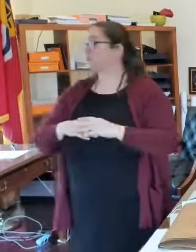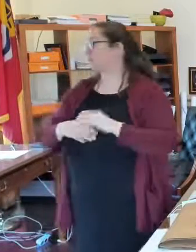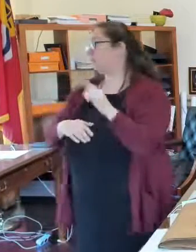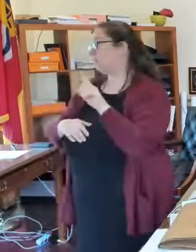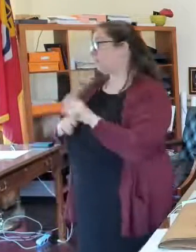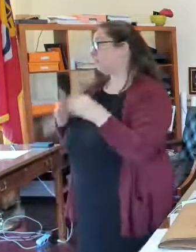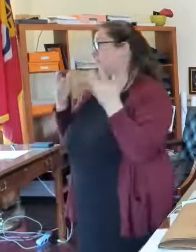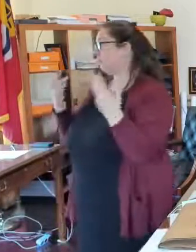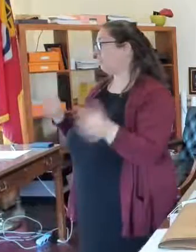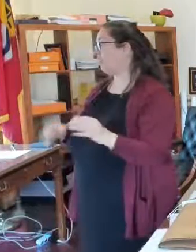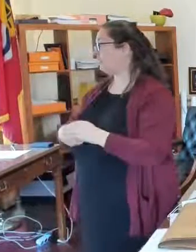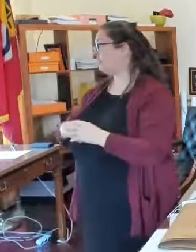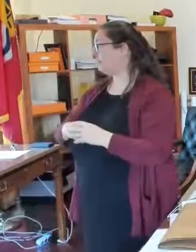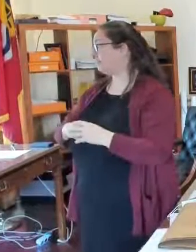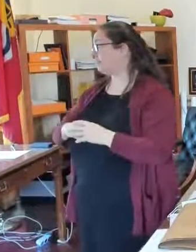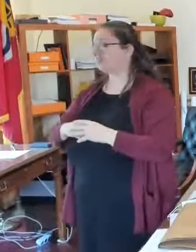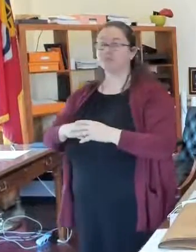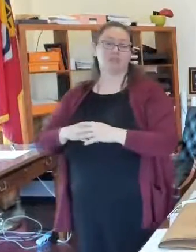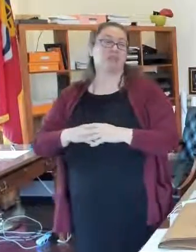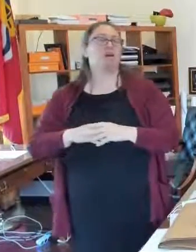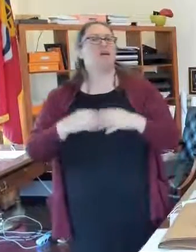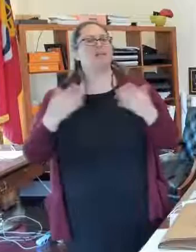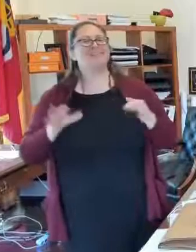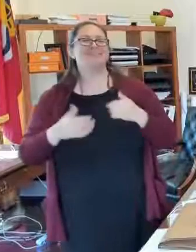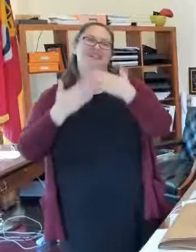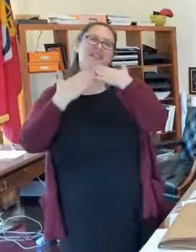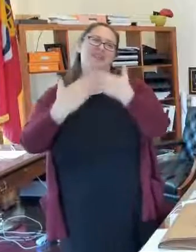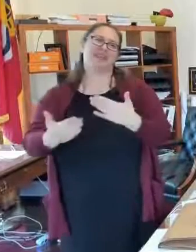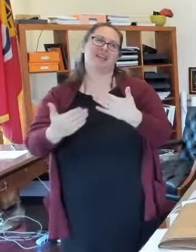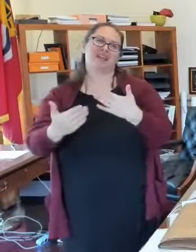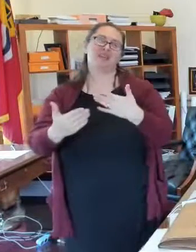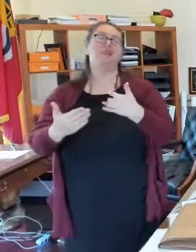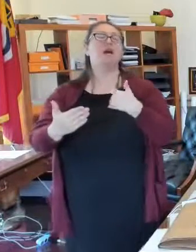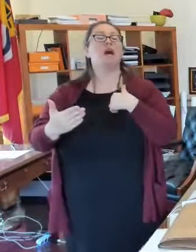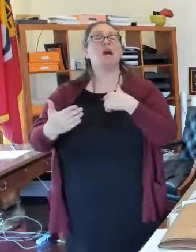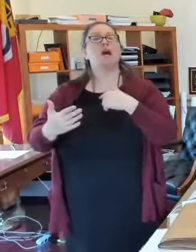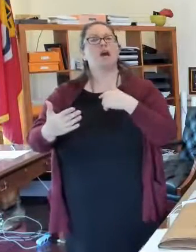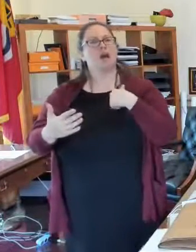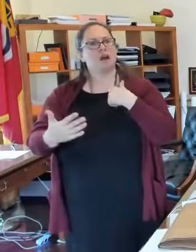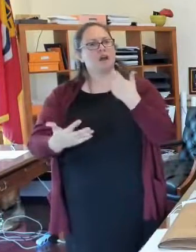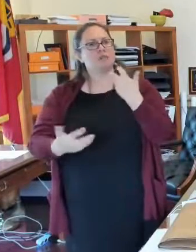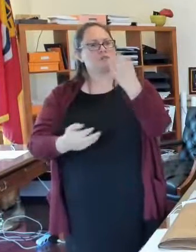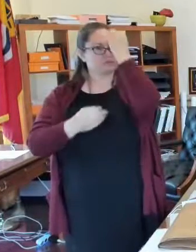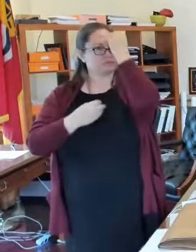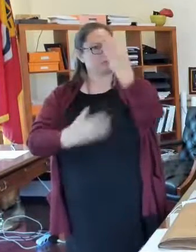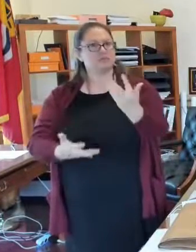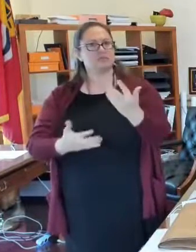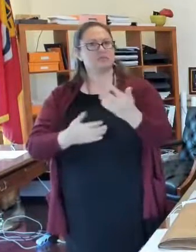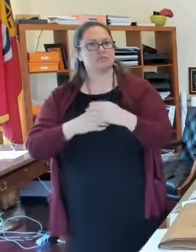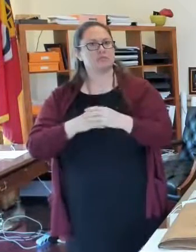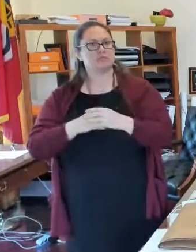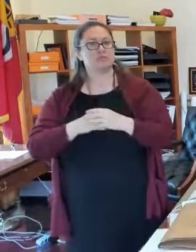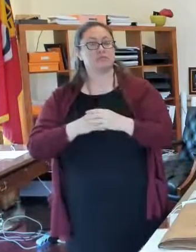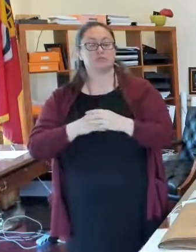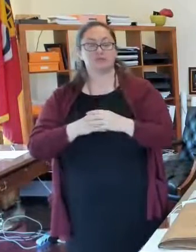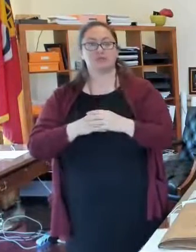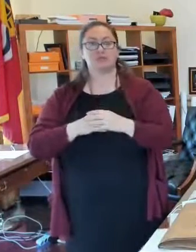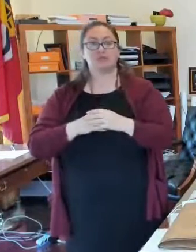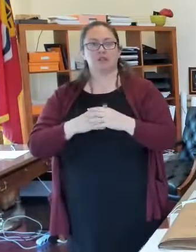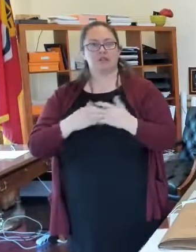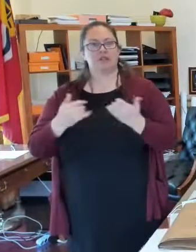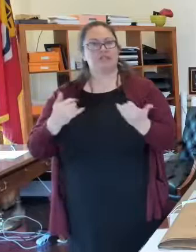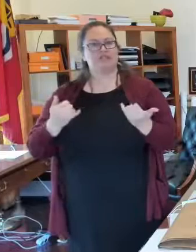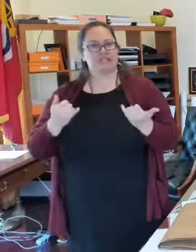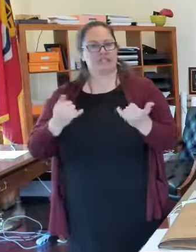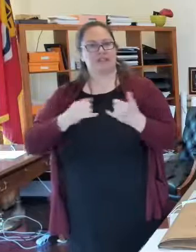questions today. That's it for questions today. Thank you all. Let me just say, this was our